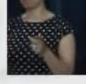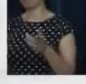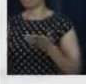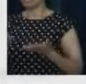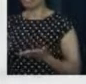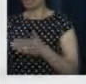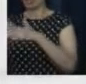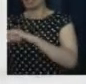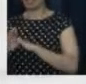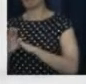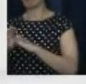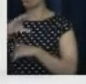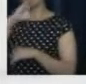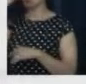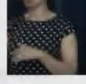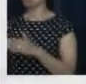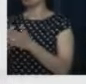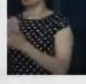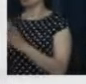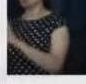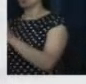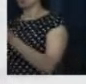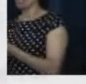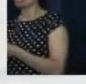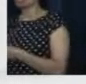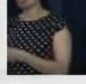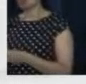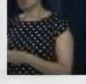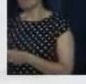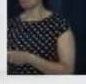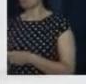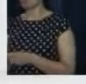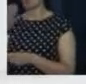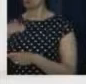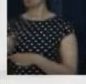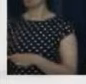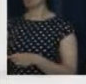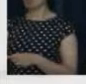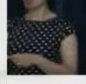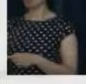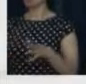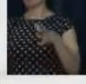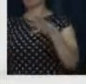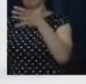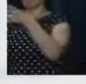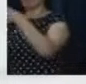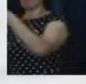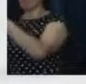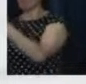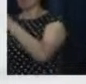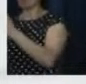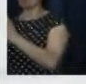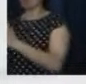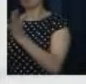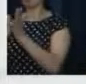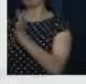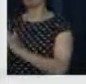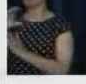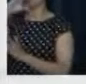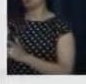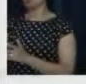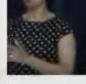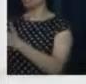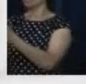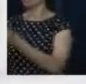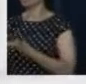has come. The old has gone, the new is here. And all this is from God who reconciled us to himself through Christ and